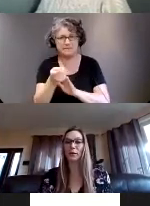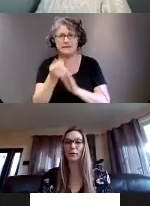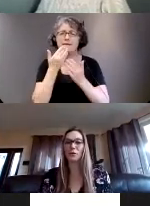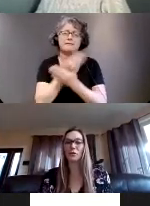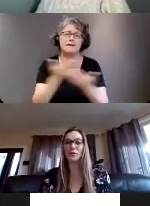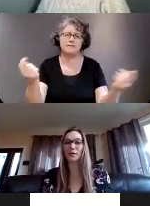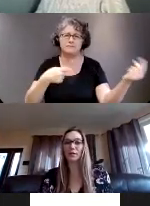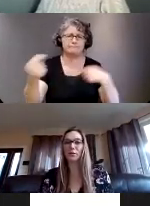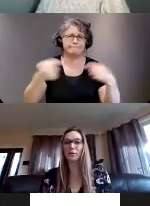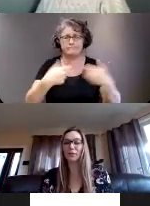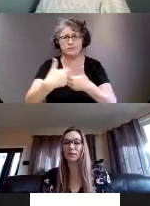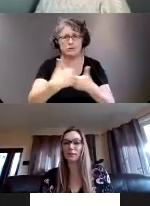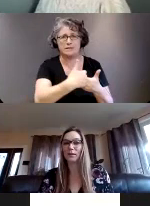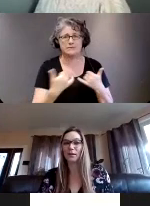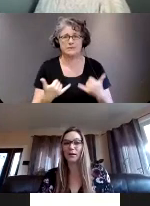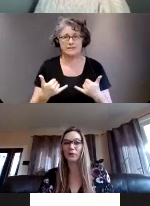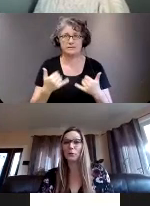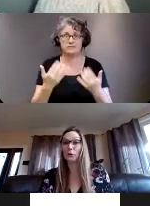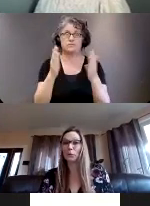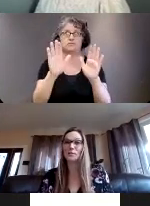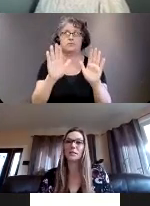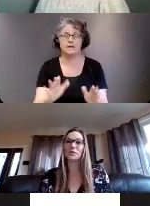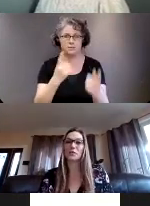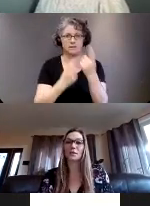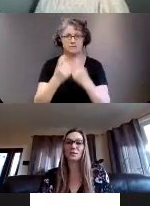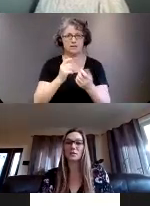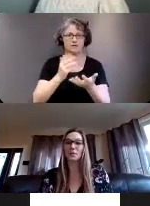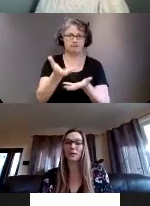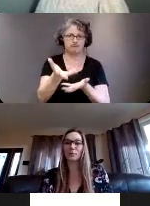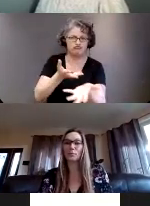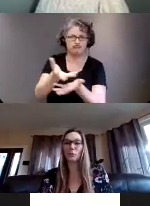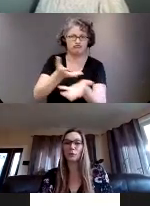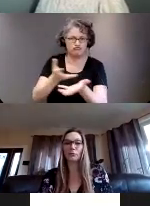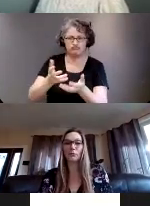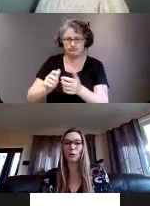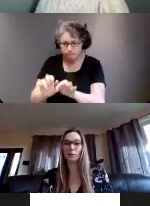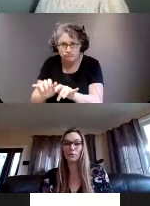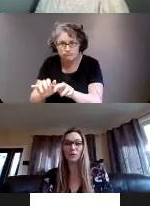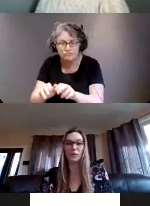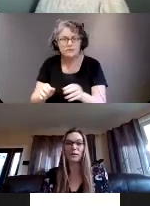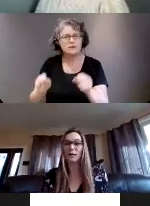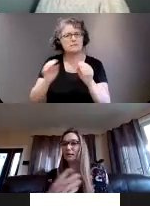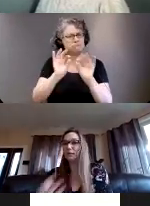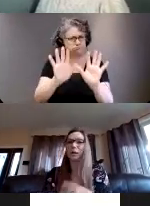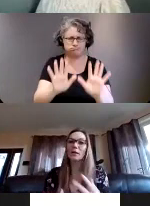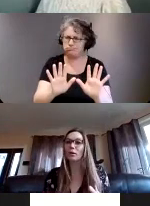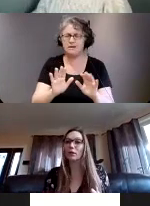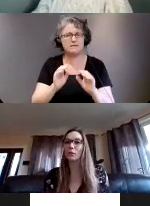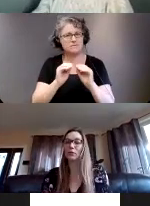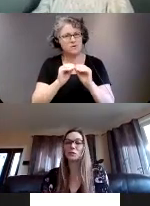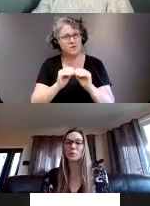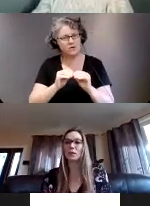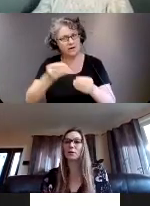and for your great questions and interacting throughout the presentation, because it does make it more informed dialogue with